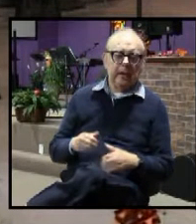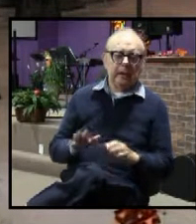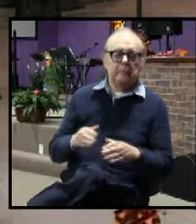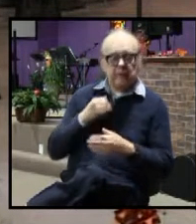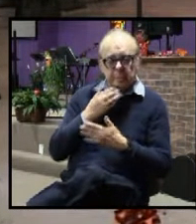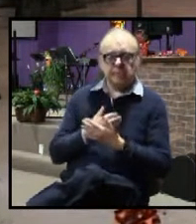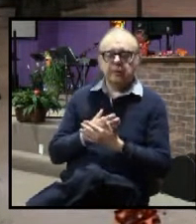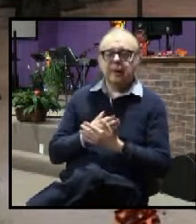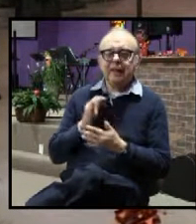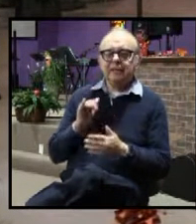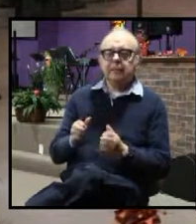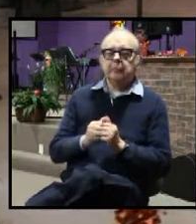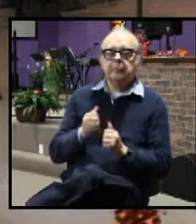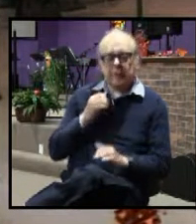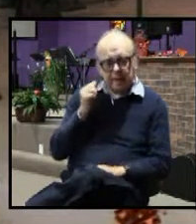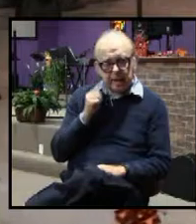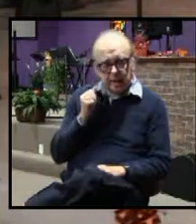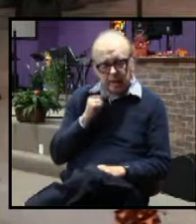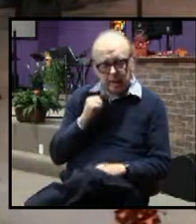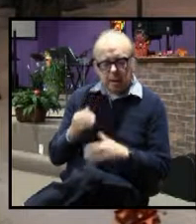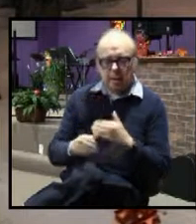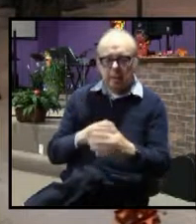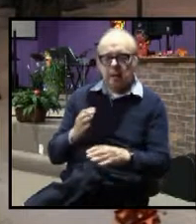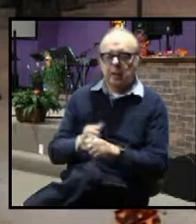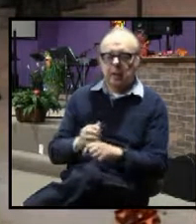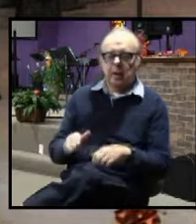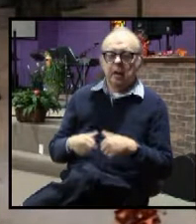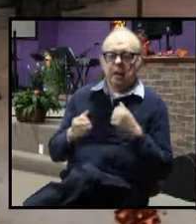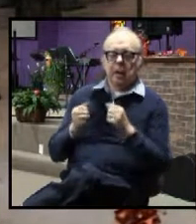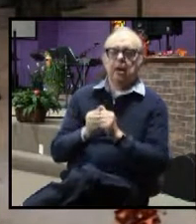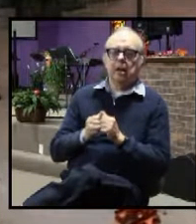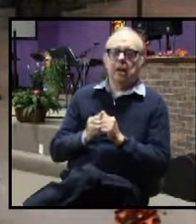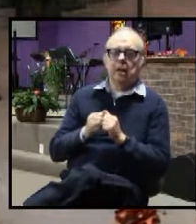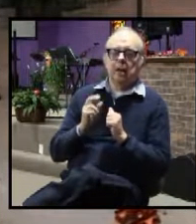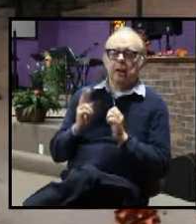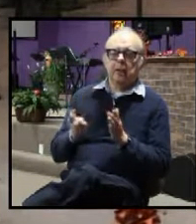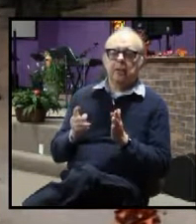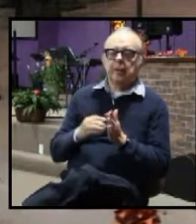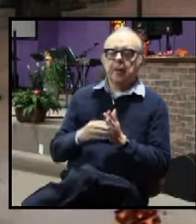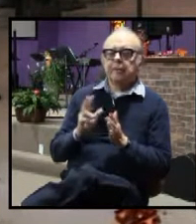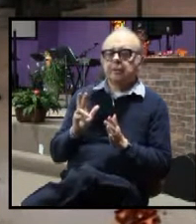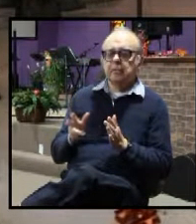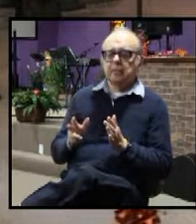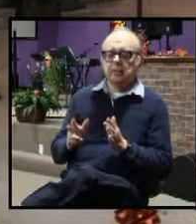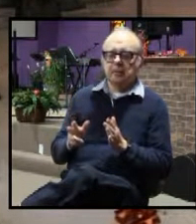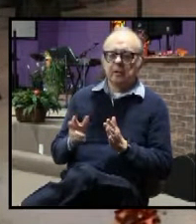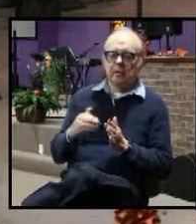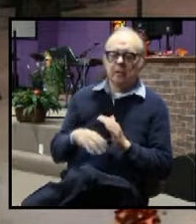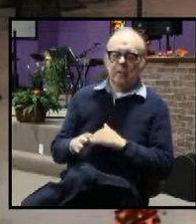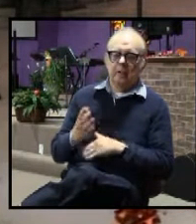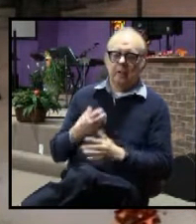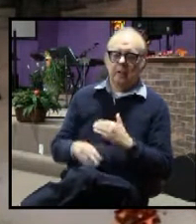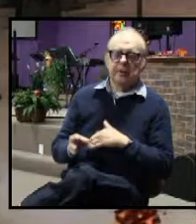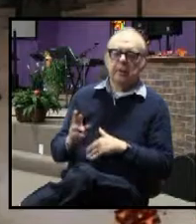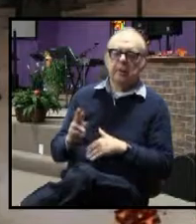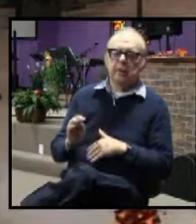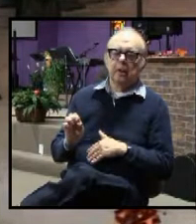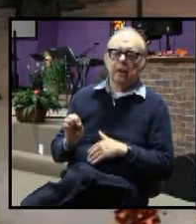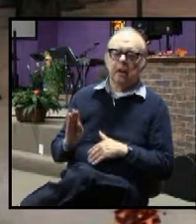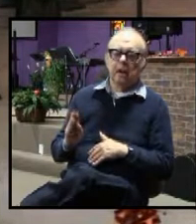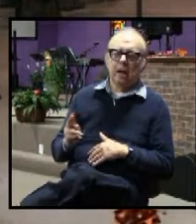daughter to stay with my aunt until I could get my life together. That process of getting my life together began in 2003, and I was in and out of